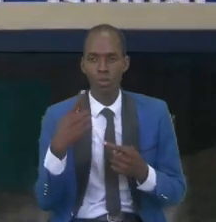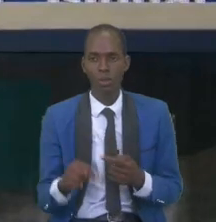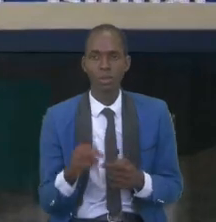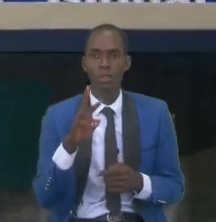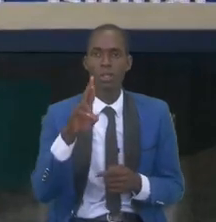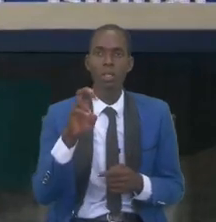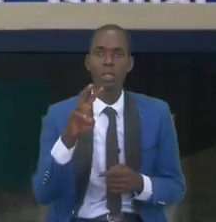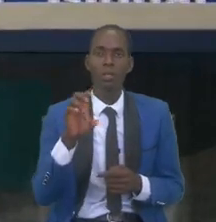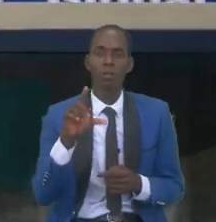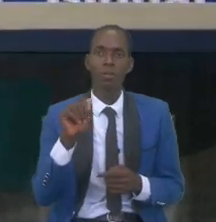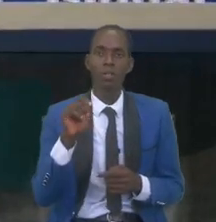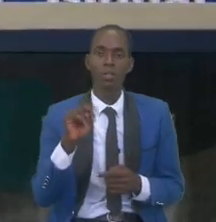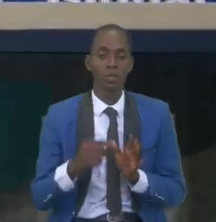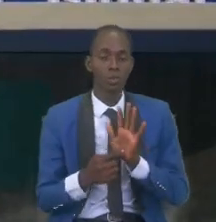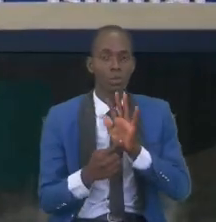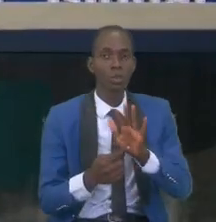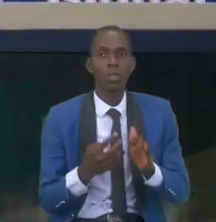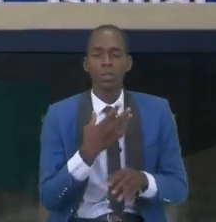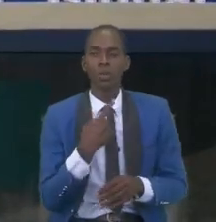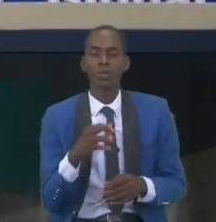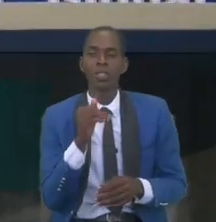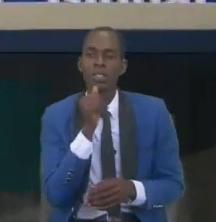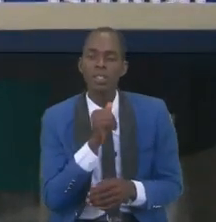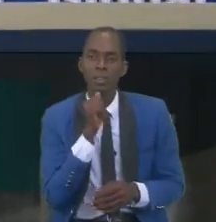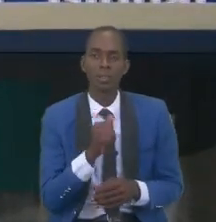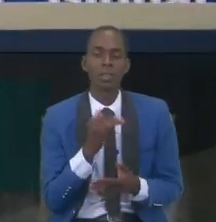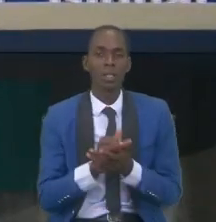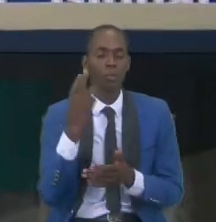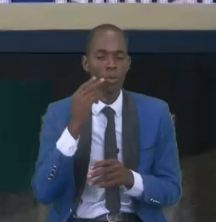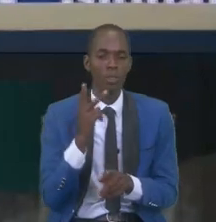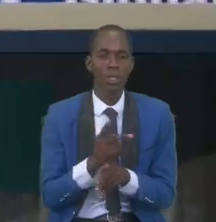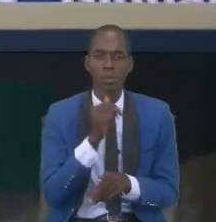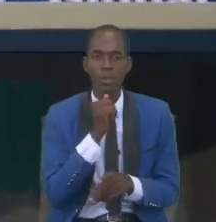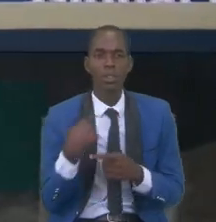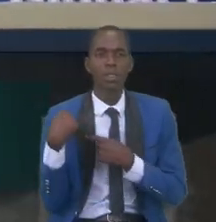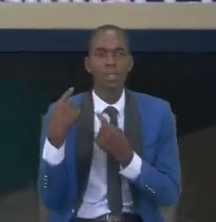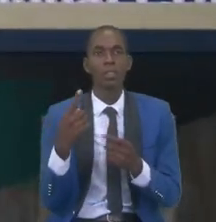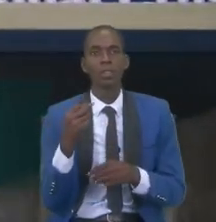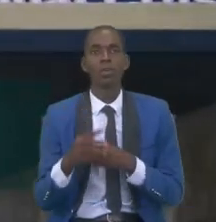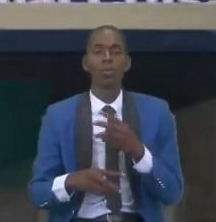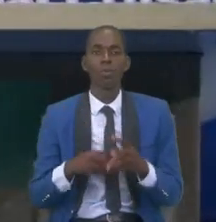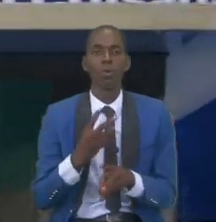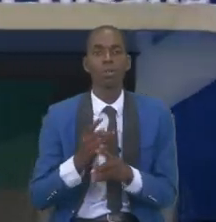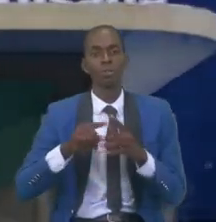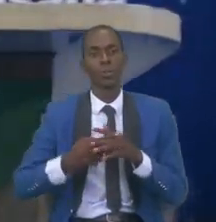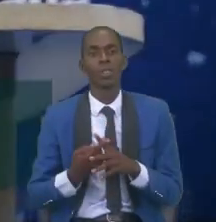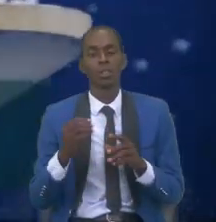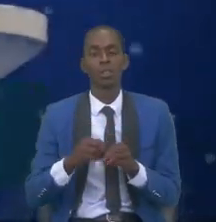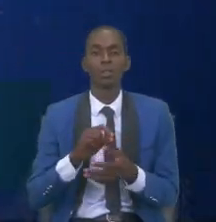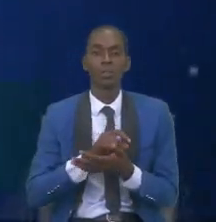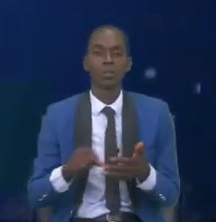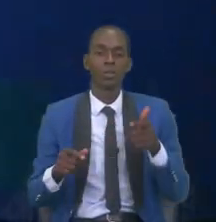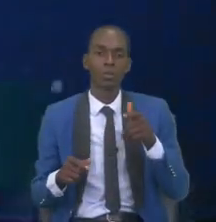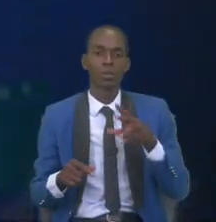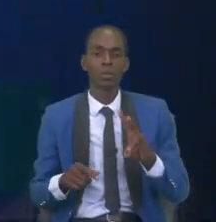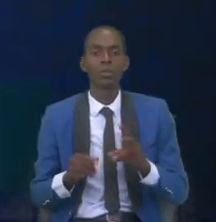the mystery which was kept secret since the world began. Verse 26, it tells us,